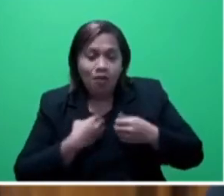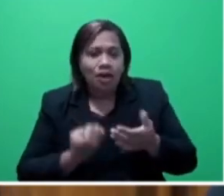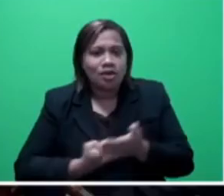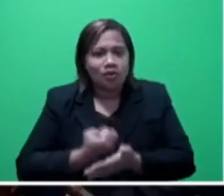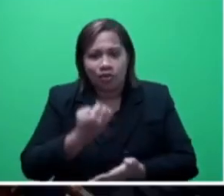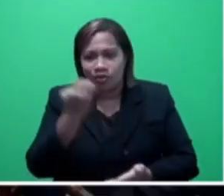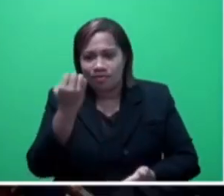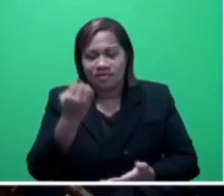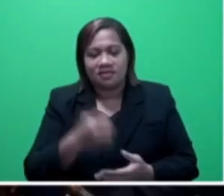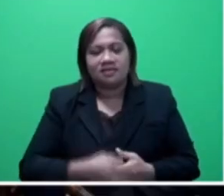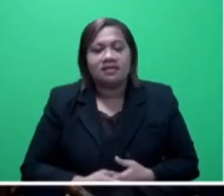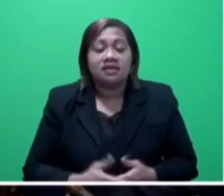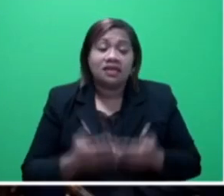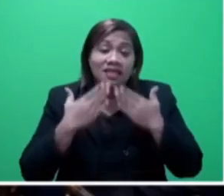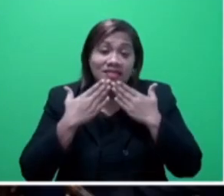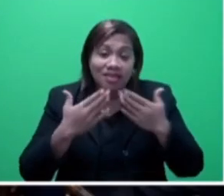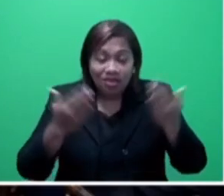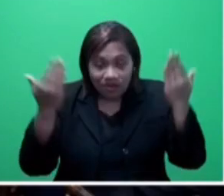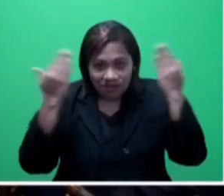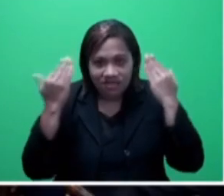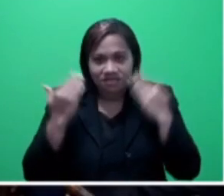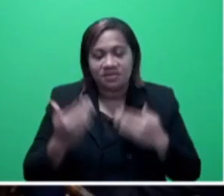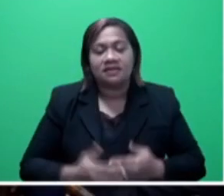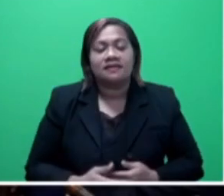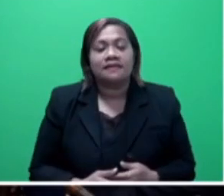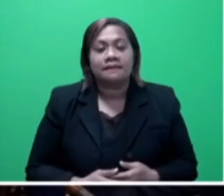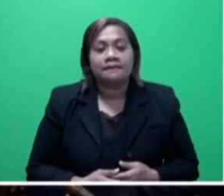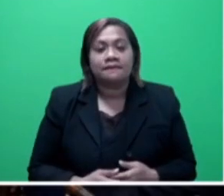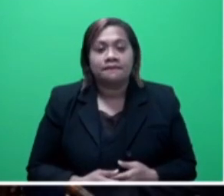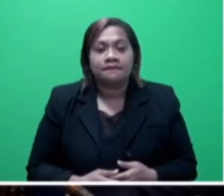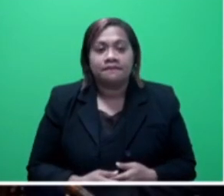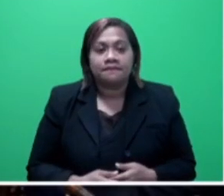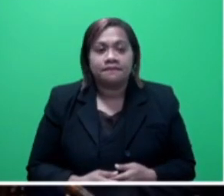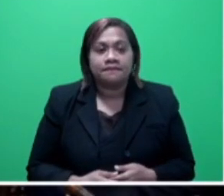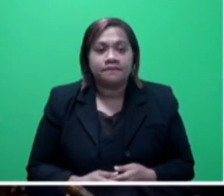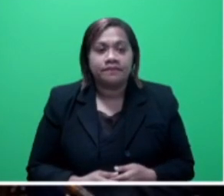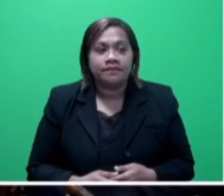Thank you, Honourable Member. I now give the